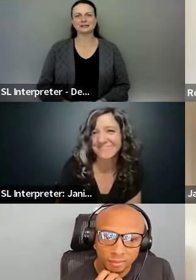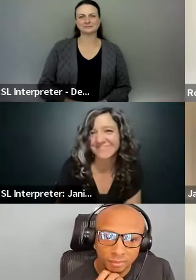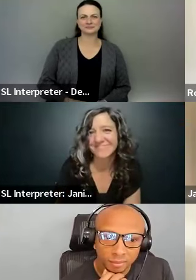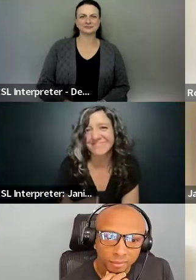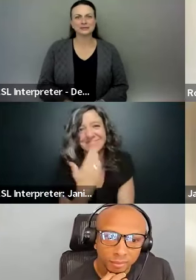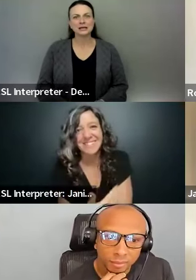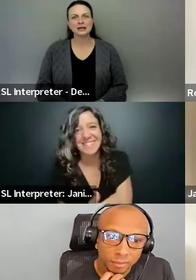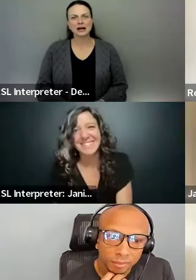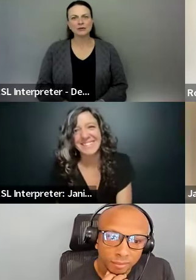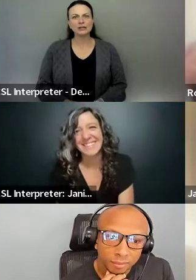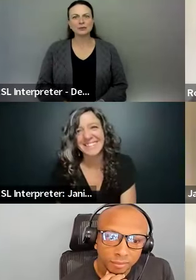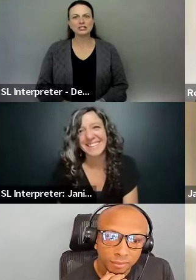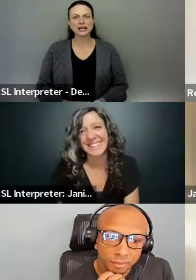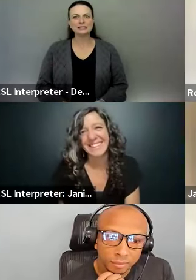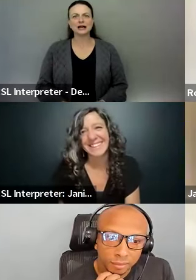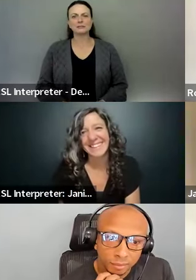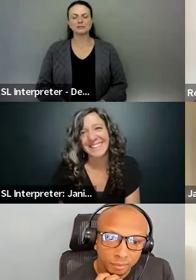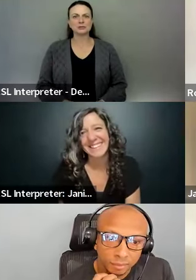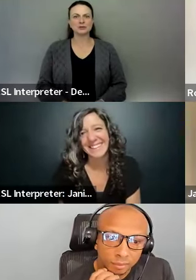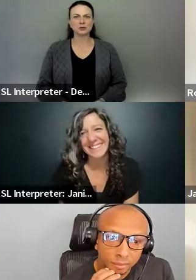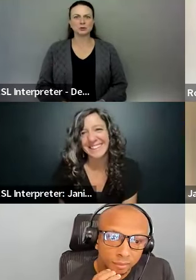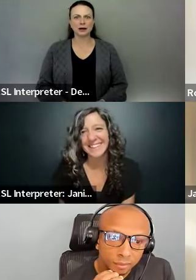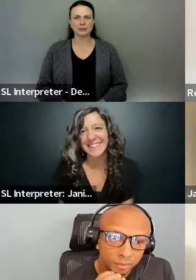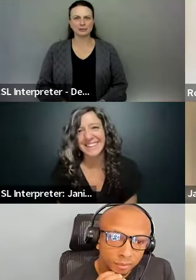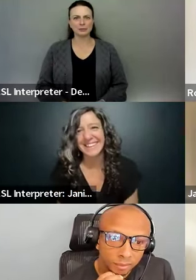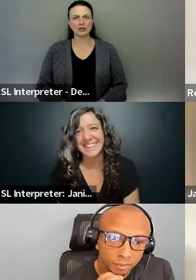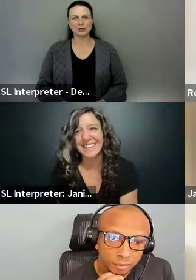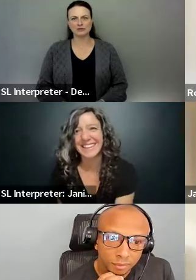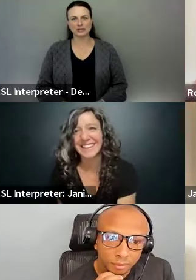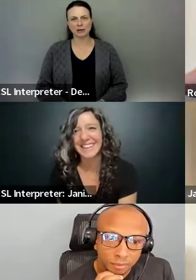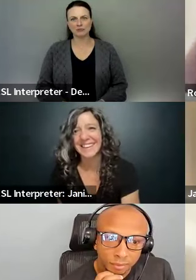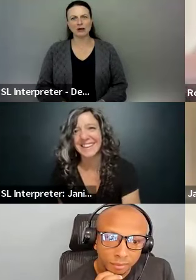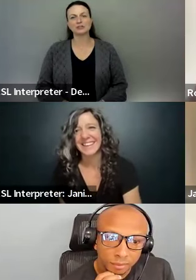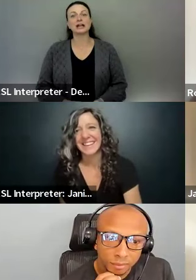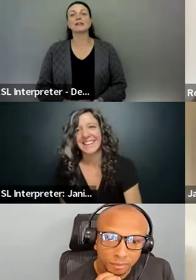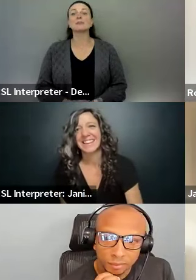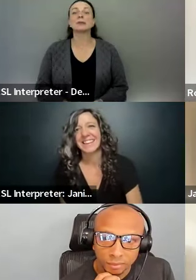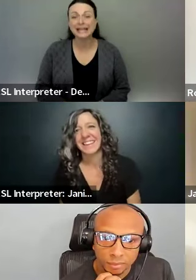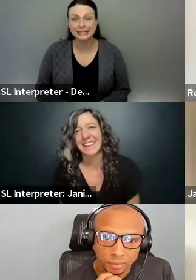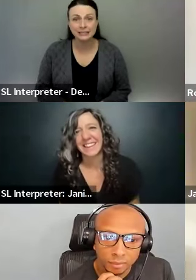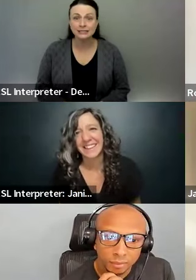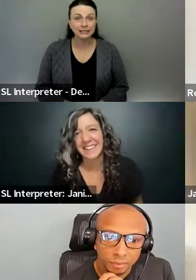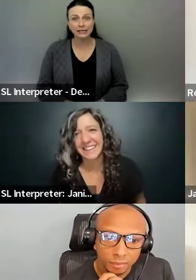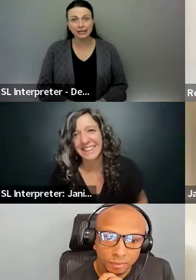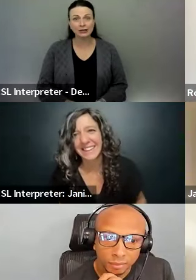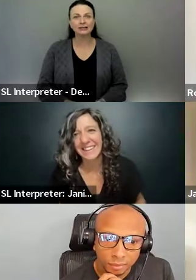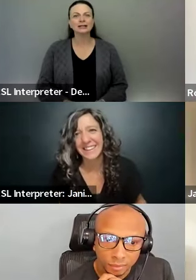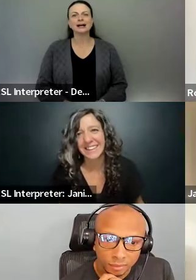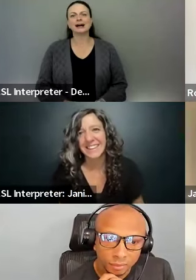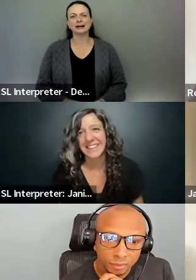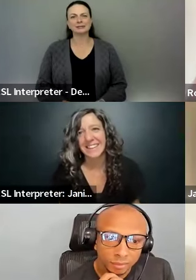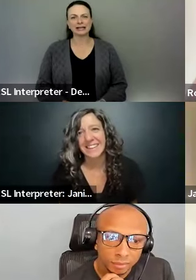Thank you. Awesome. I really appreciate some of you when you have to come from other side of the planet to get